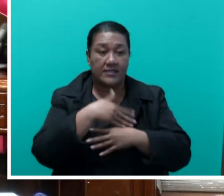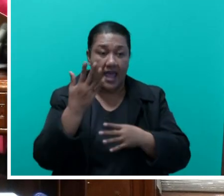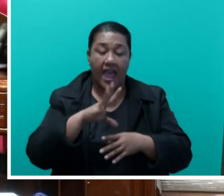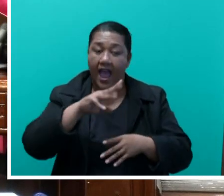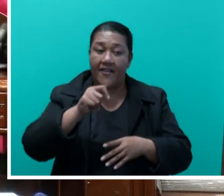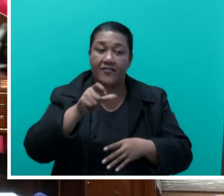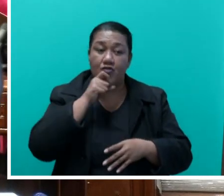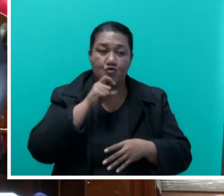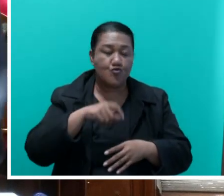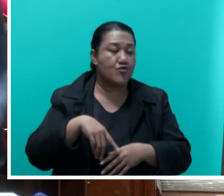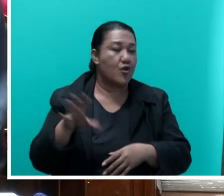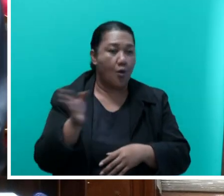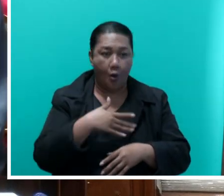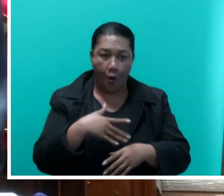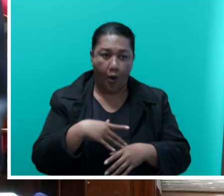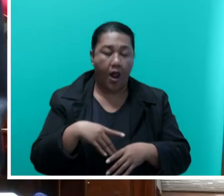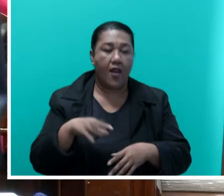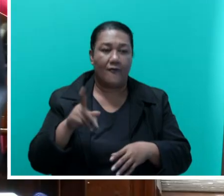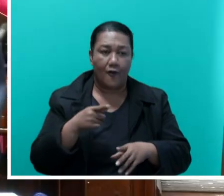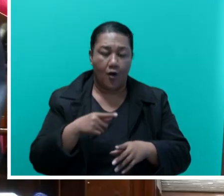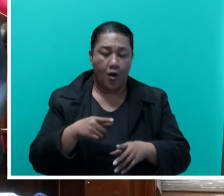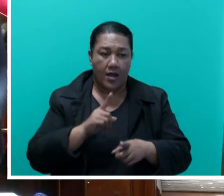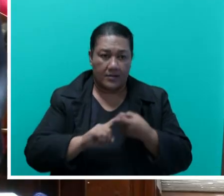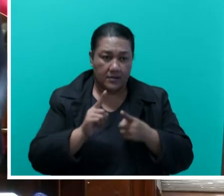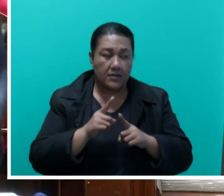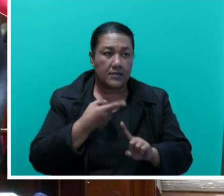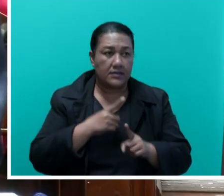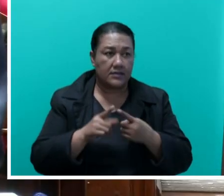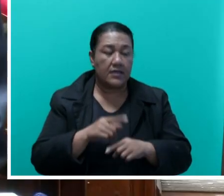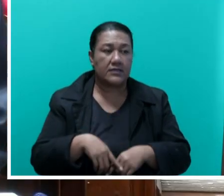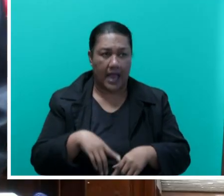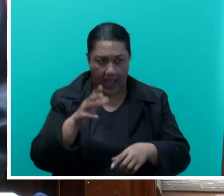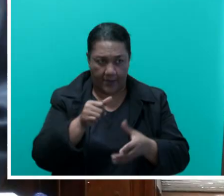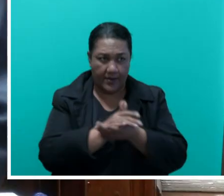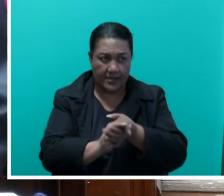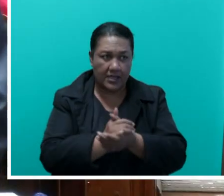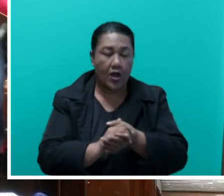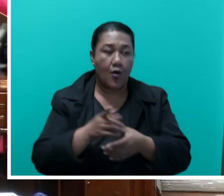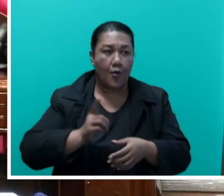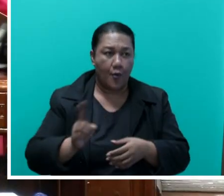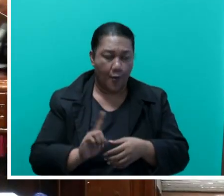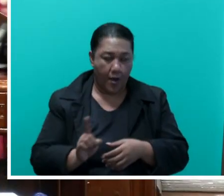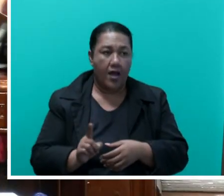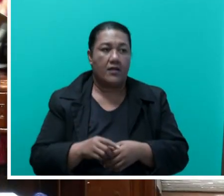I'm assuming that you, my colleagues, will be very eager to join in, and I intend to raise the matter with the